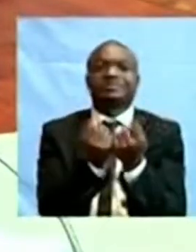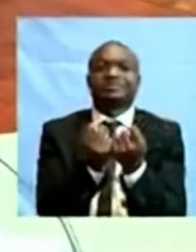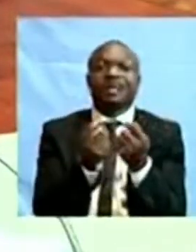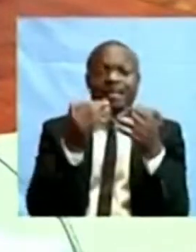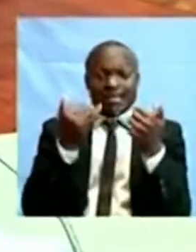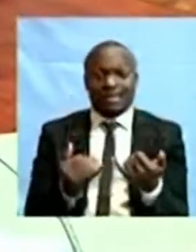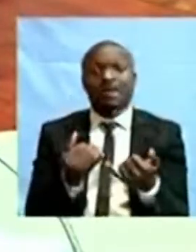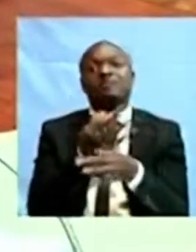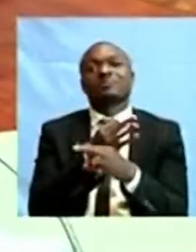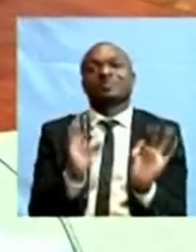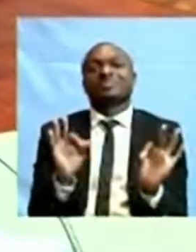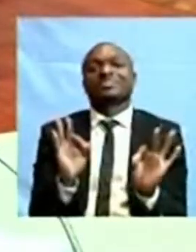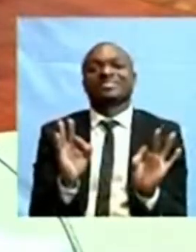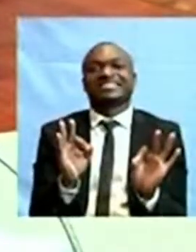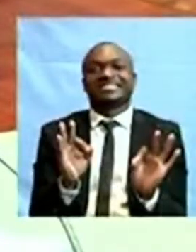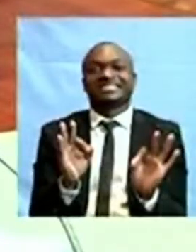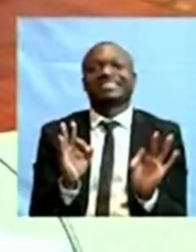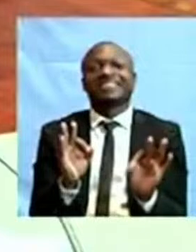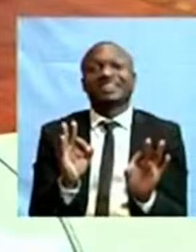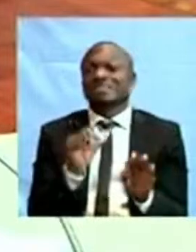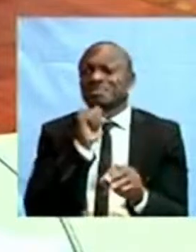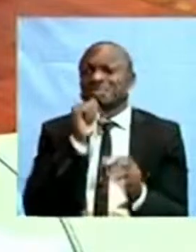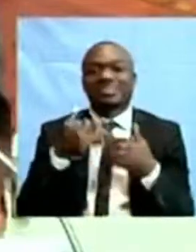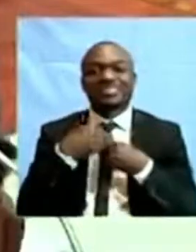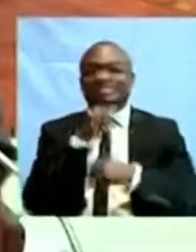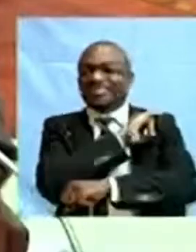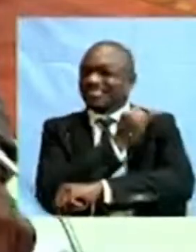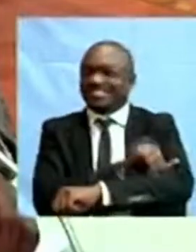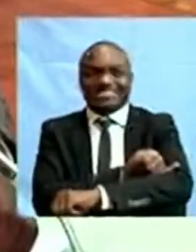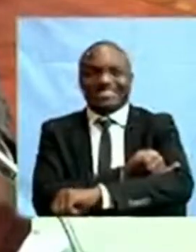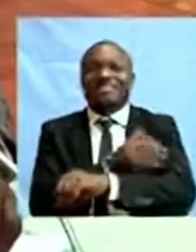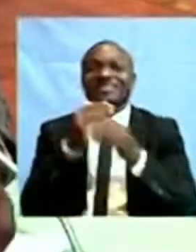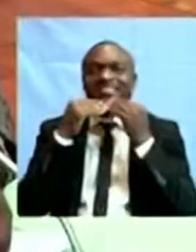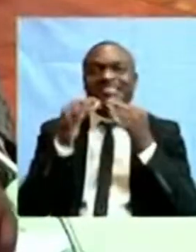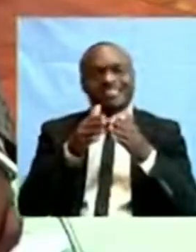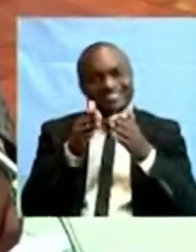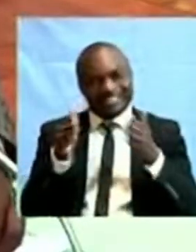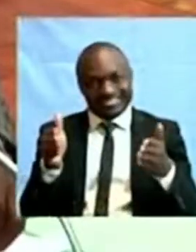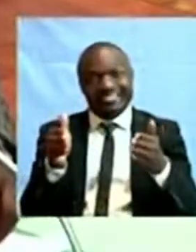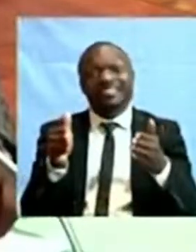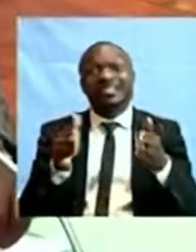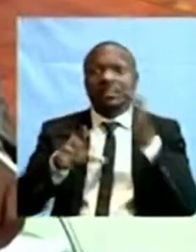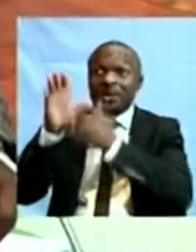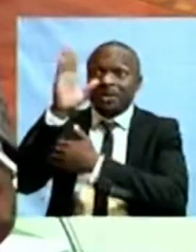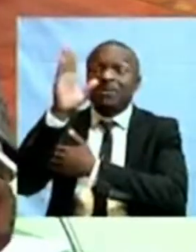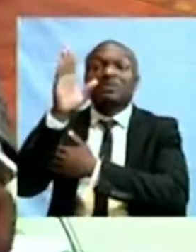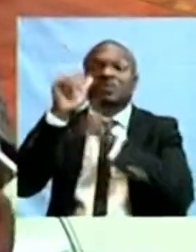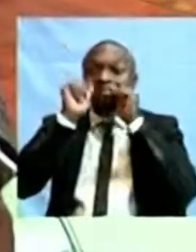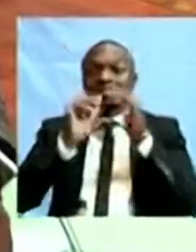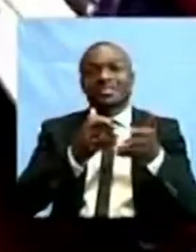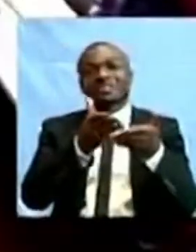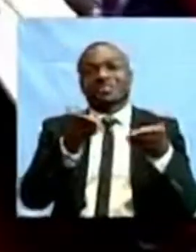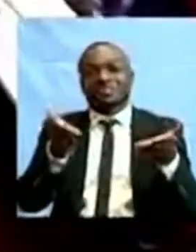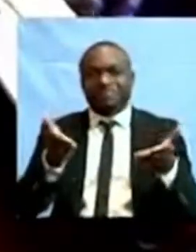Now you are on your own. You no longer have the immunity. Thank you so much, and may the good Lord bless you.